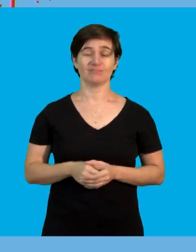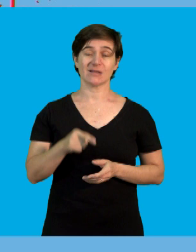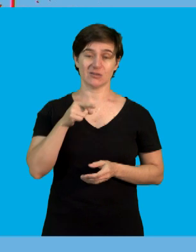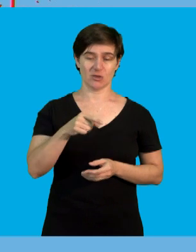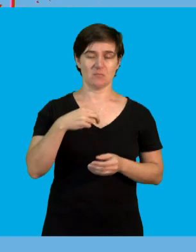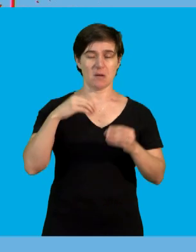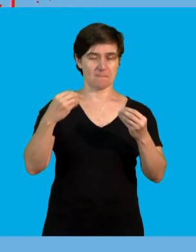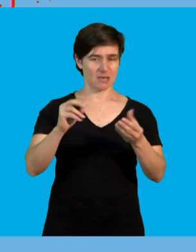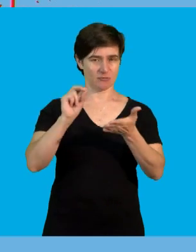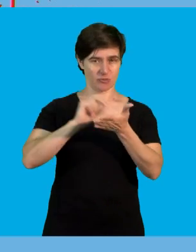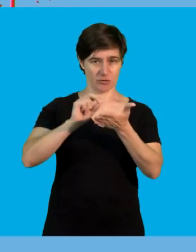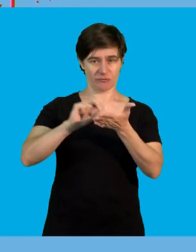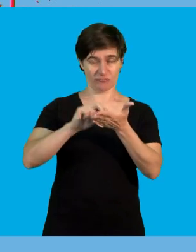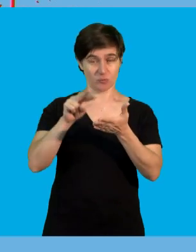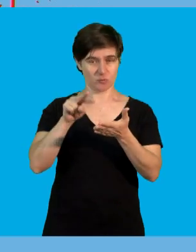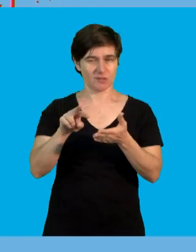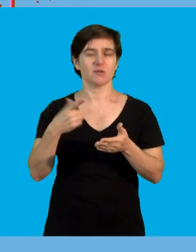That is used